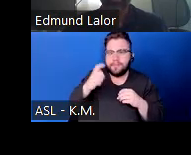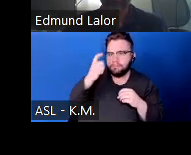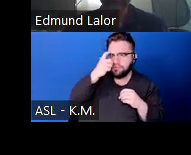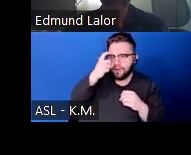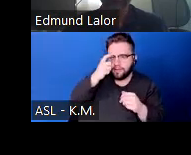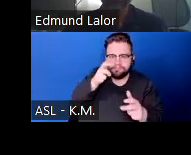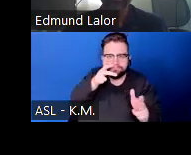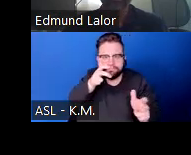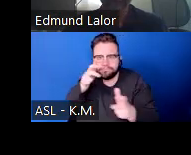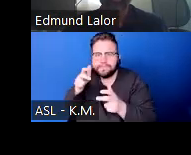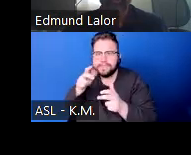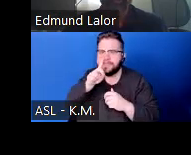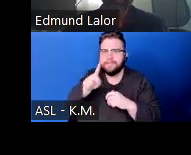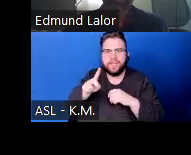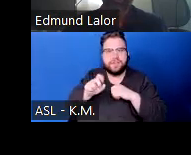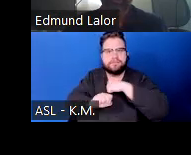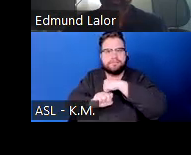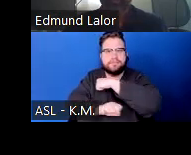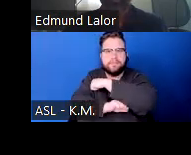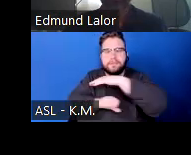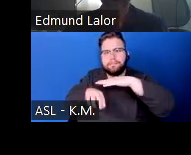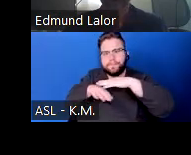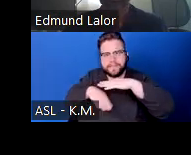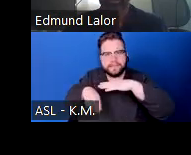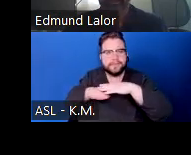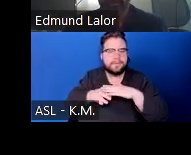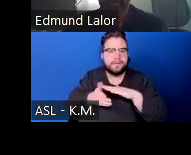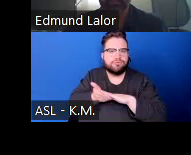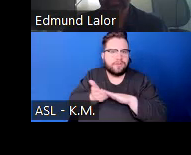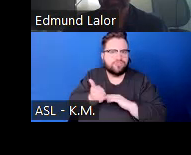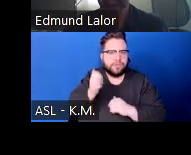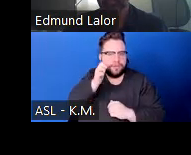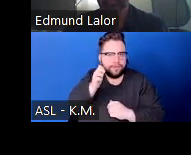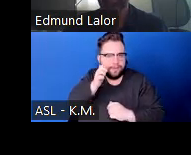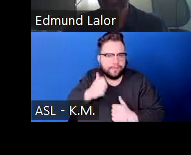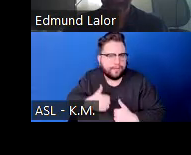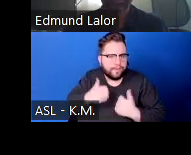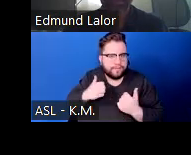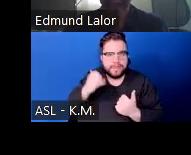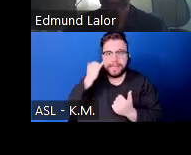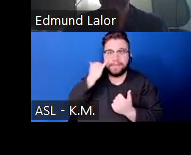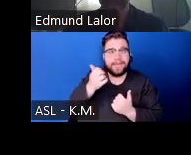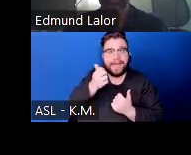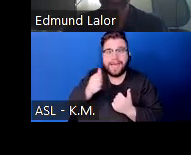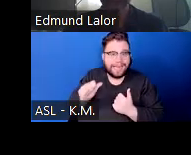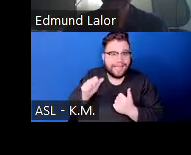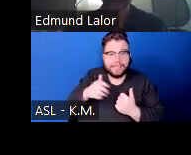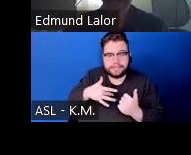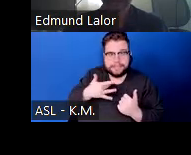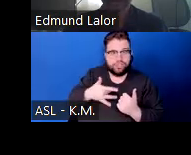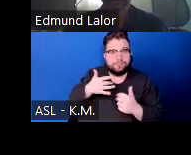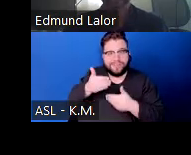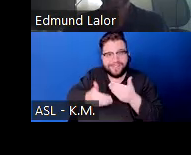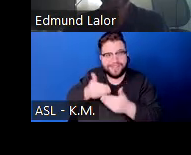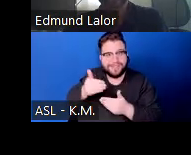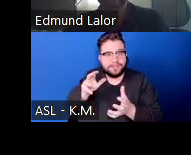our operation in daily life. If there's impairments in sensory processing, these can have knock-on effects on our ability to process language and meaning and